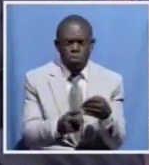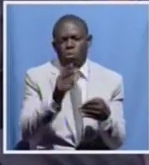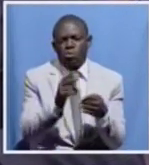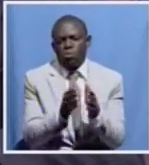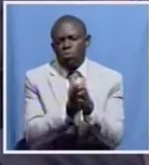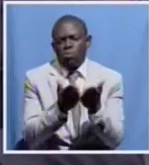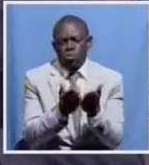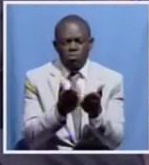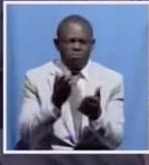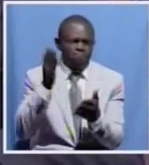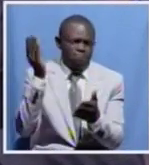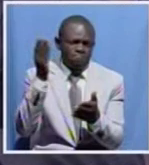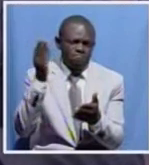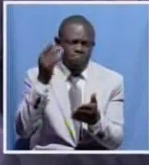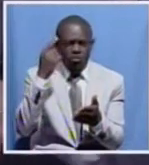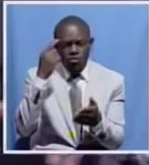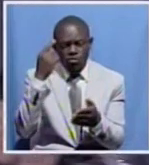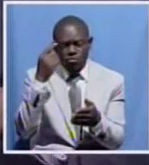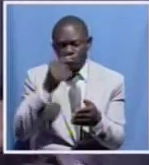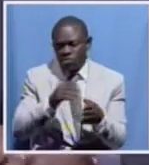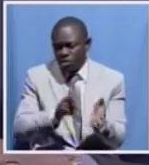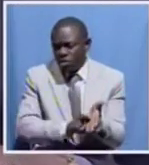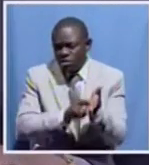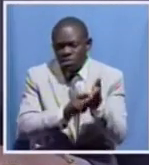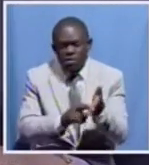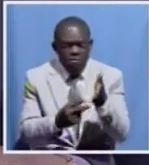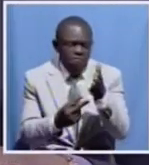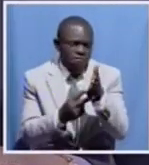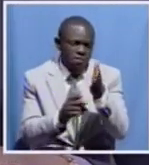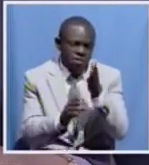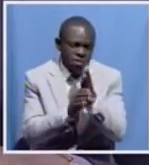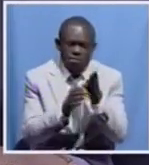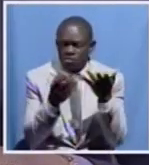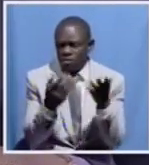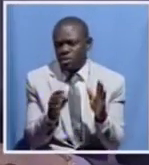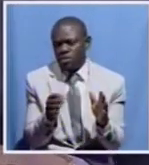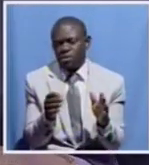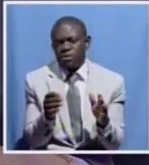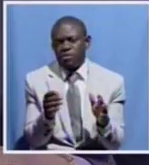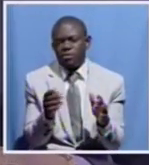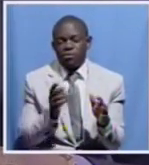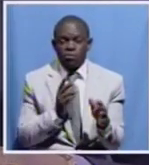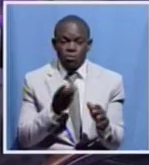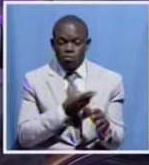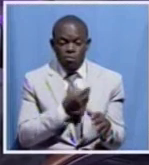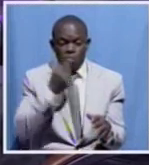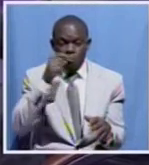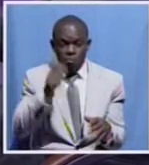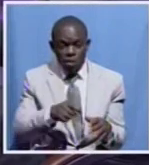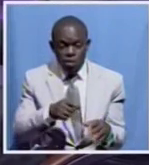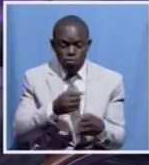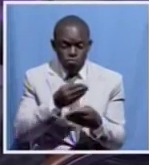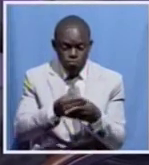read on behalf of the Vice Chancellor that we must all contribute to the body of language in writing